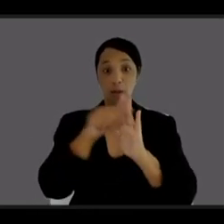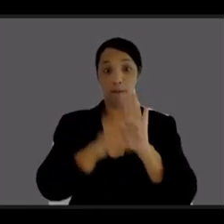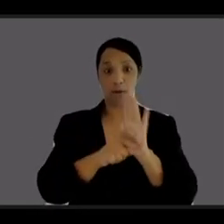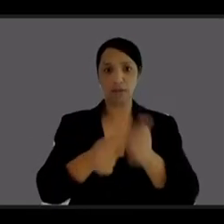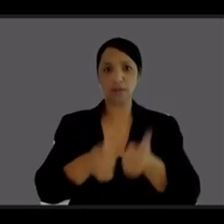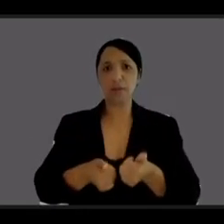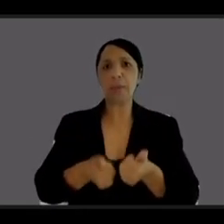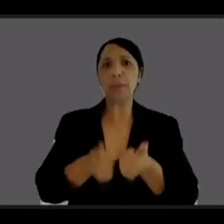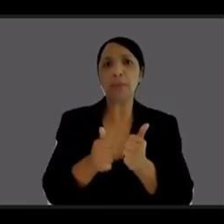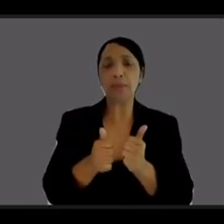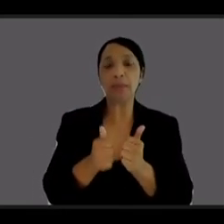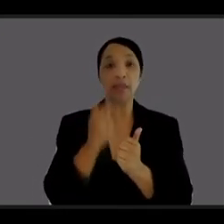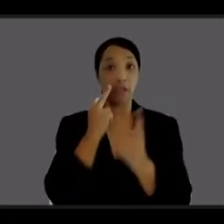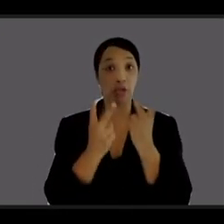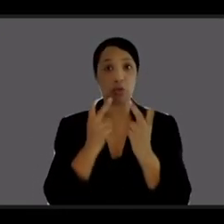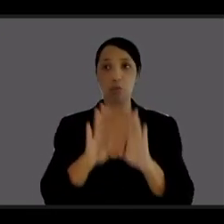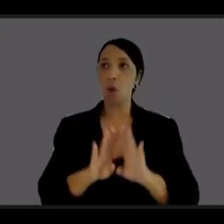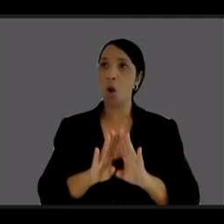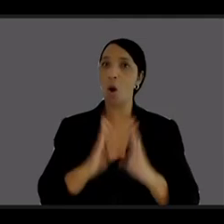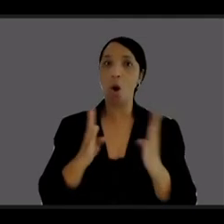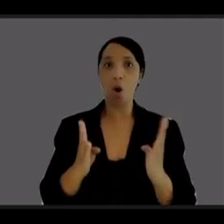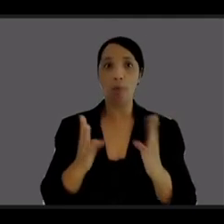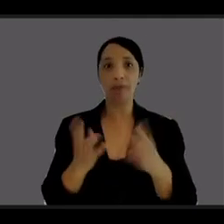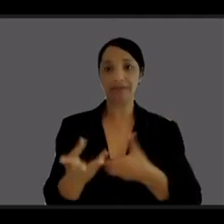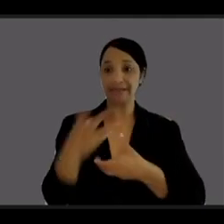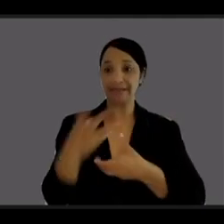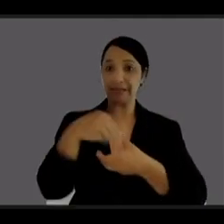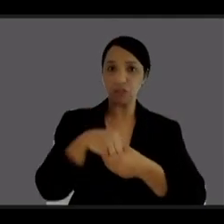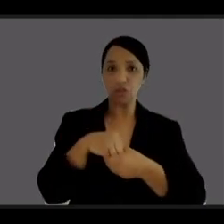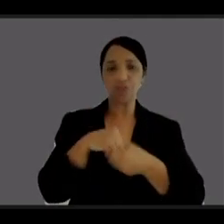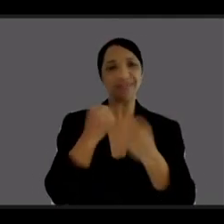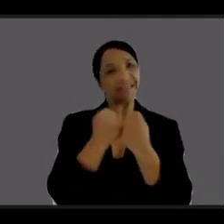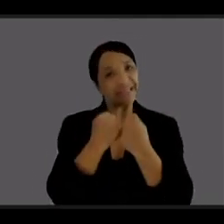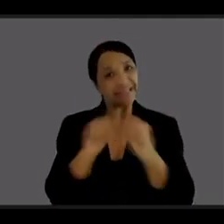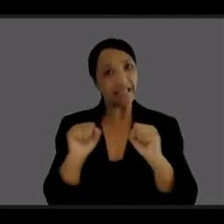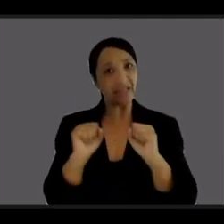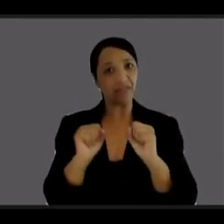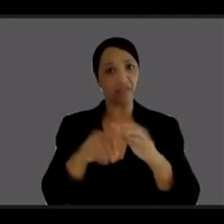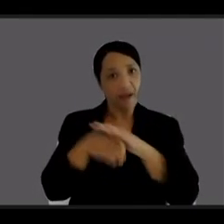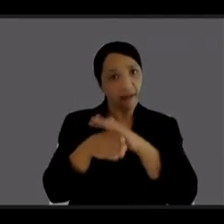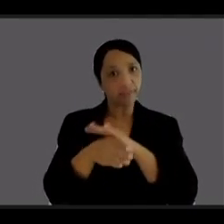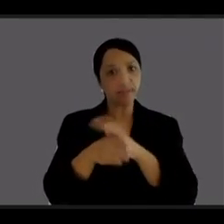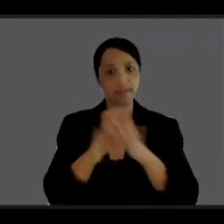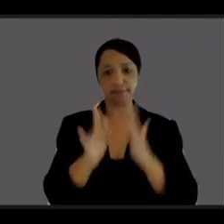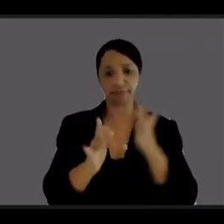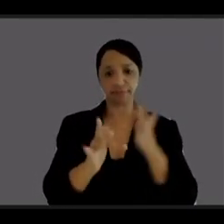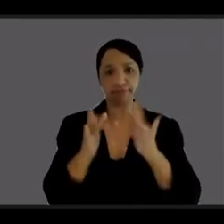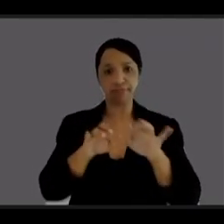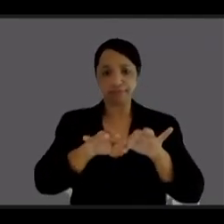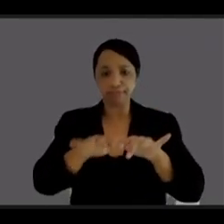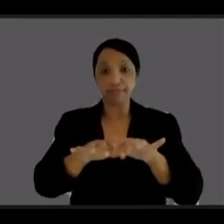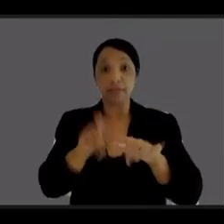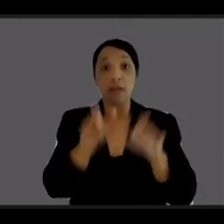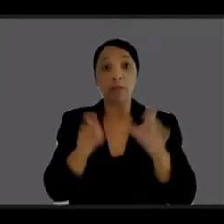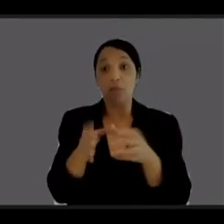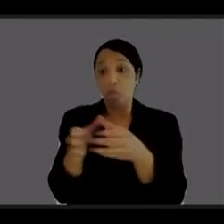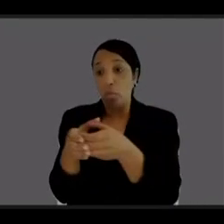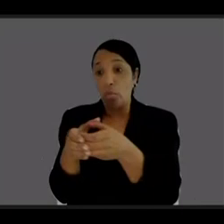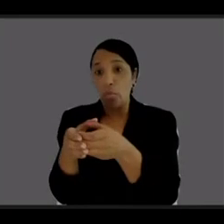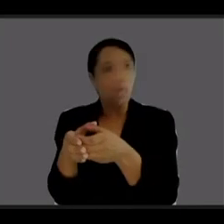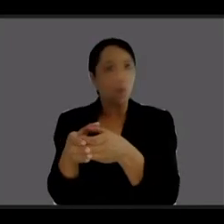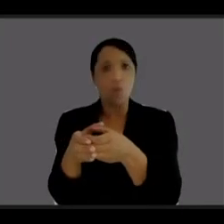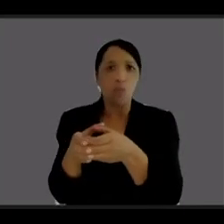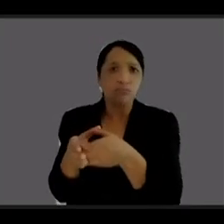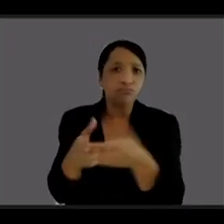open, inclusive, and safe access to digitalization for all people. We must ensure